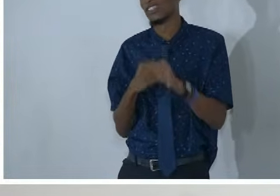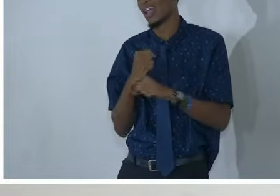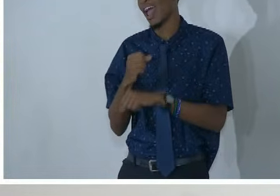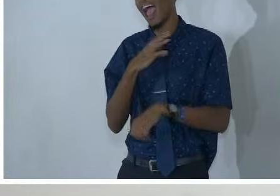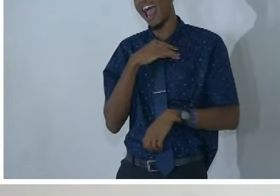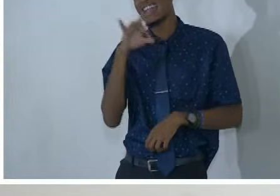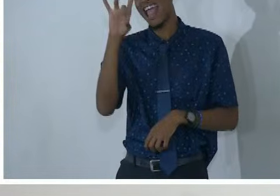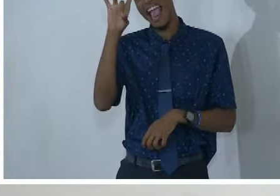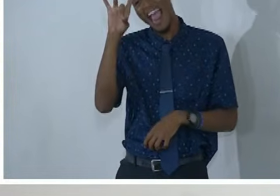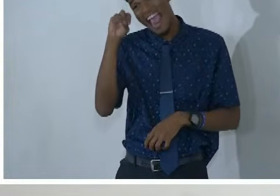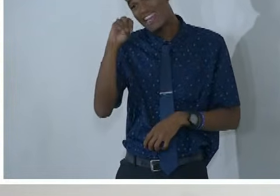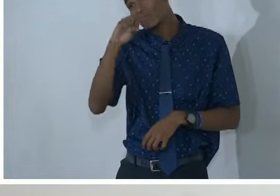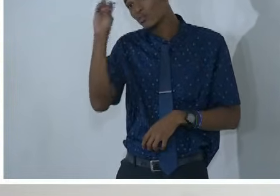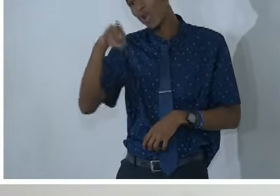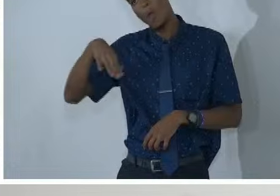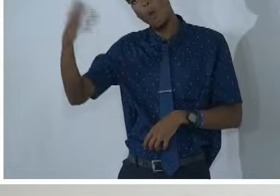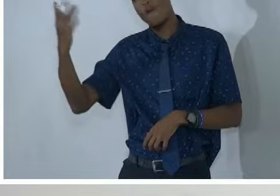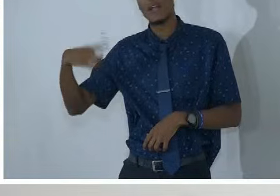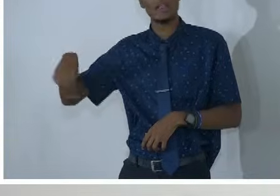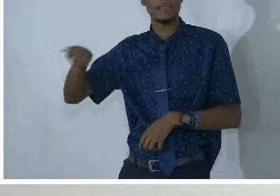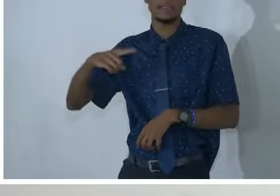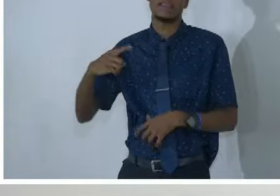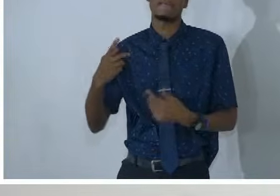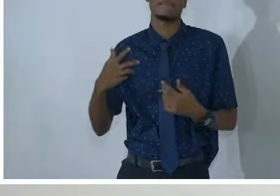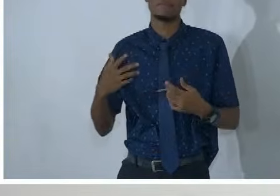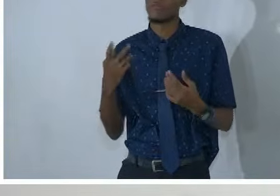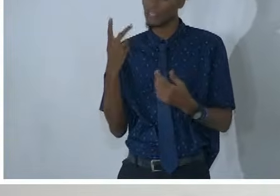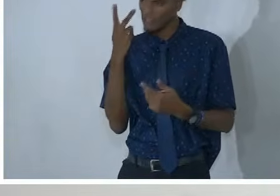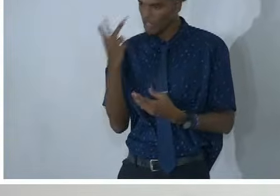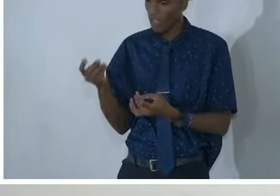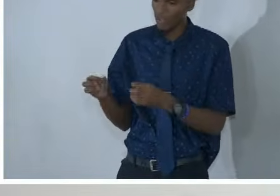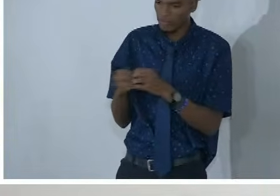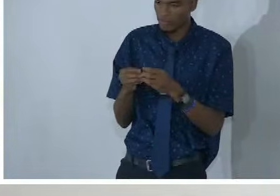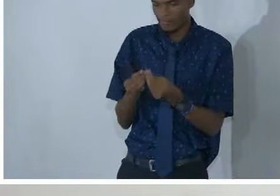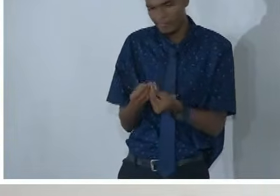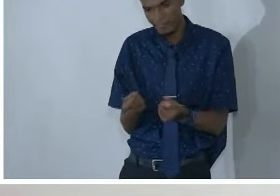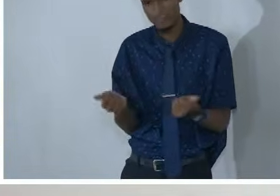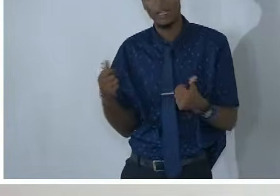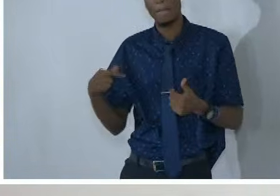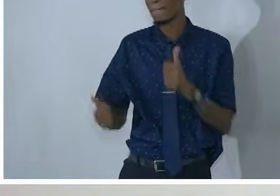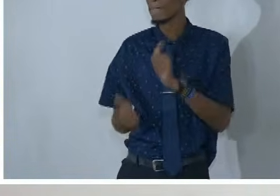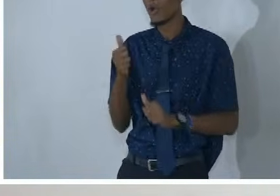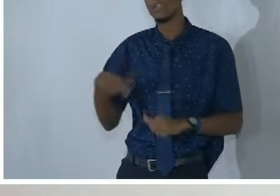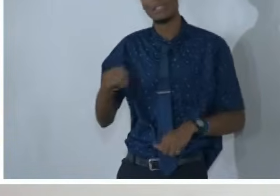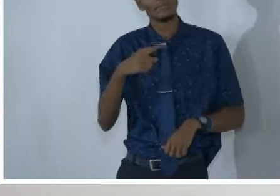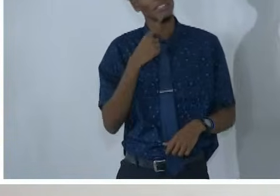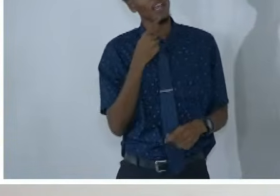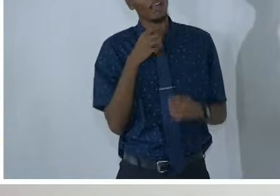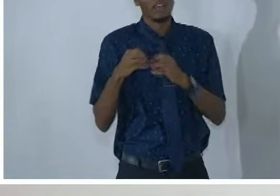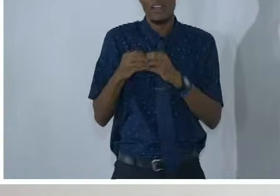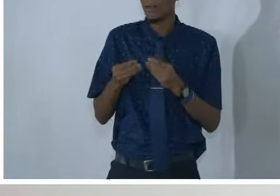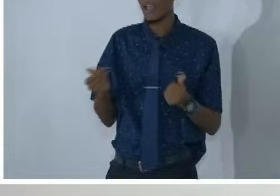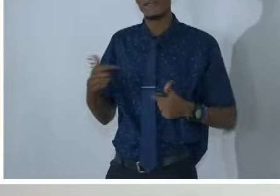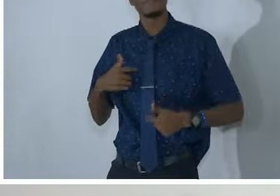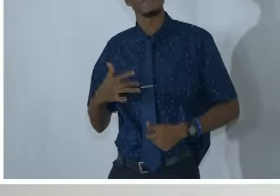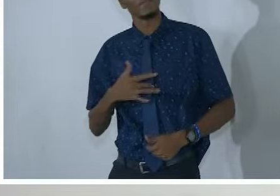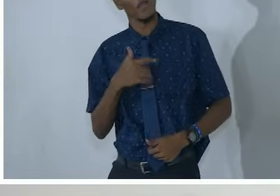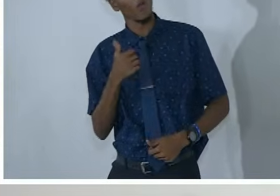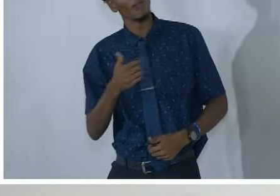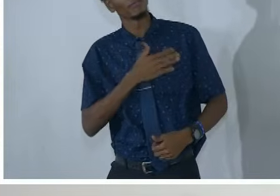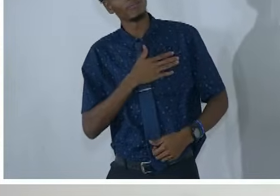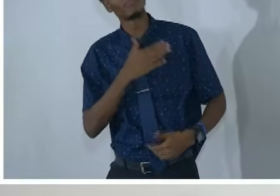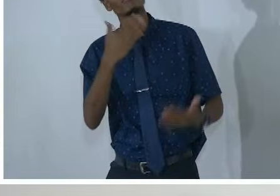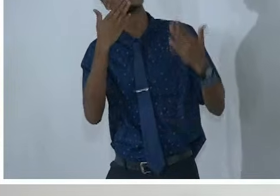settled. And the mediators, when they saw the bill, they said, thank you, Mr. Chow, promote it more. These are the mediators who make